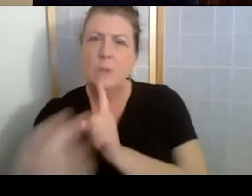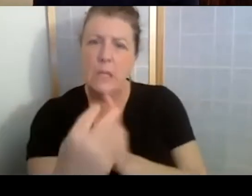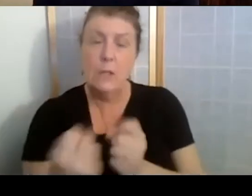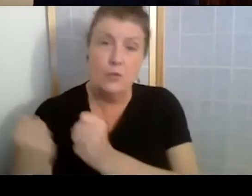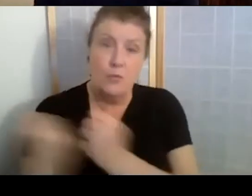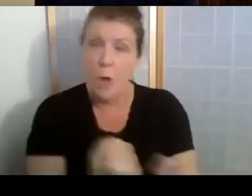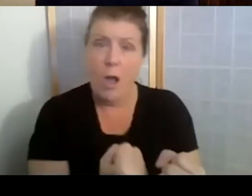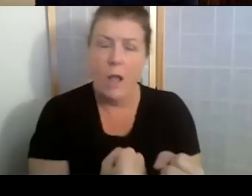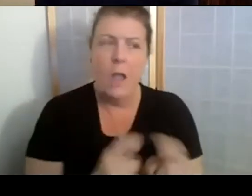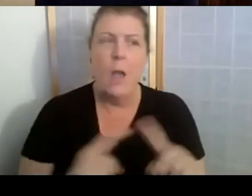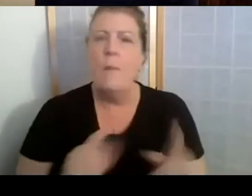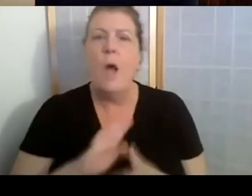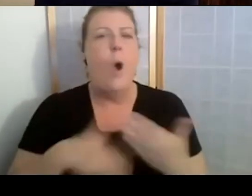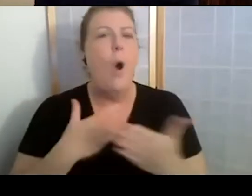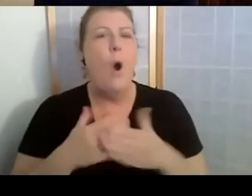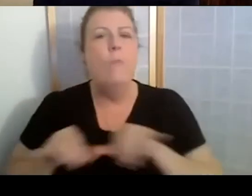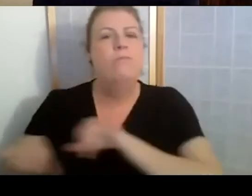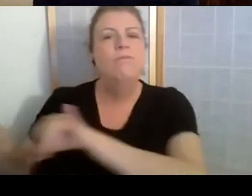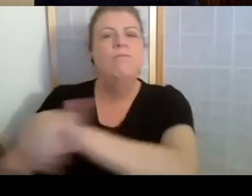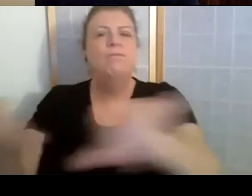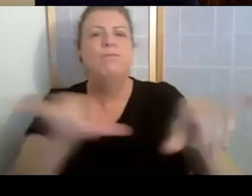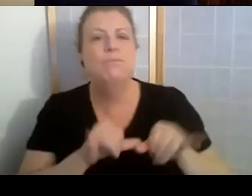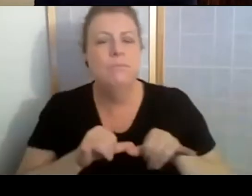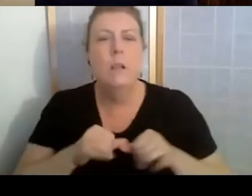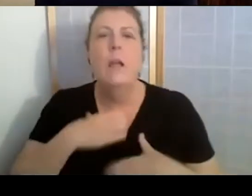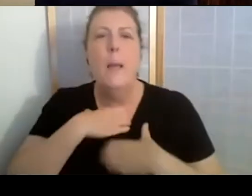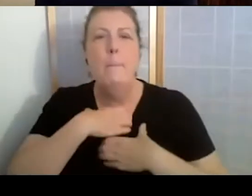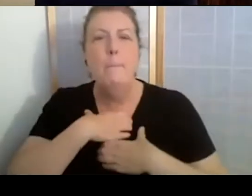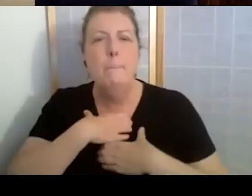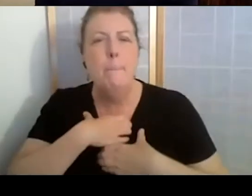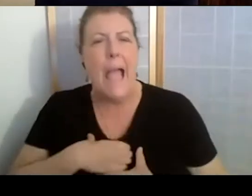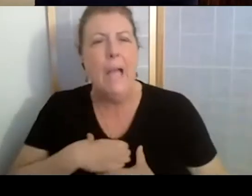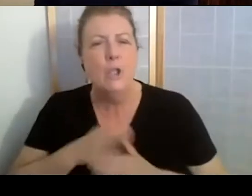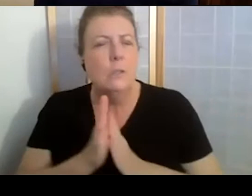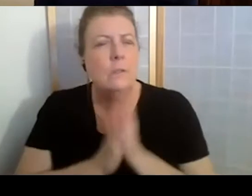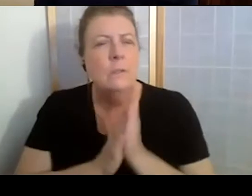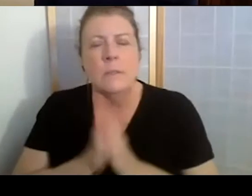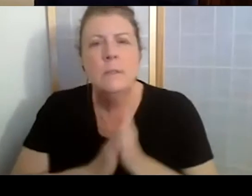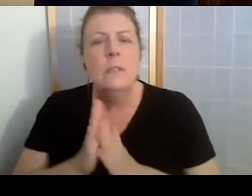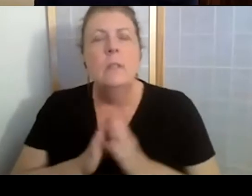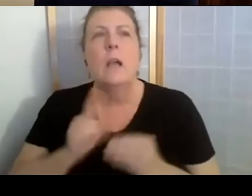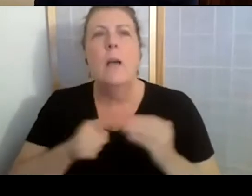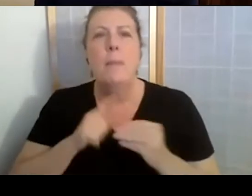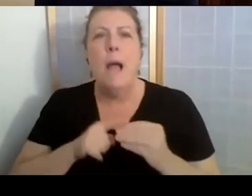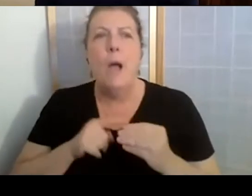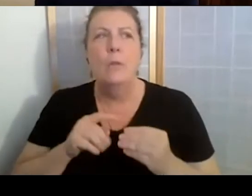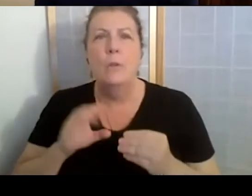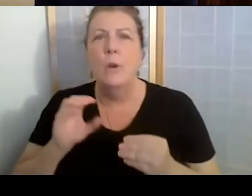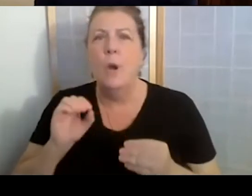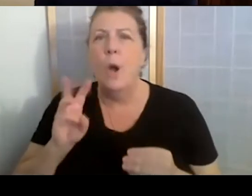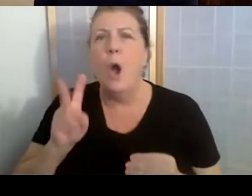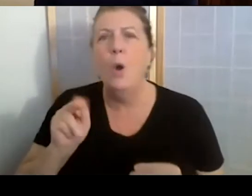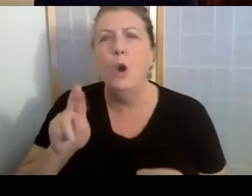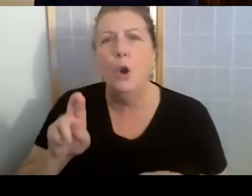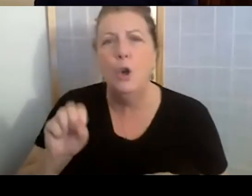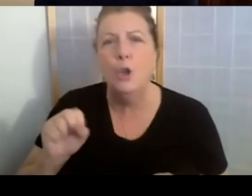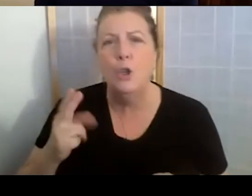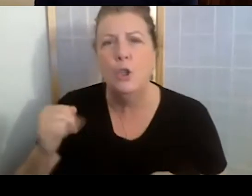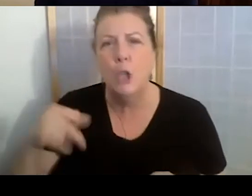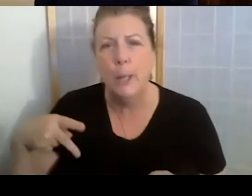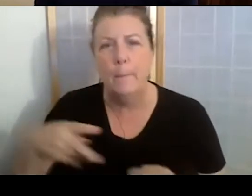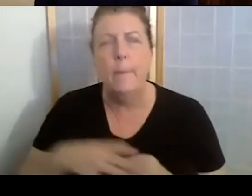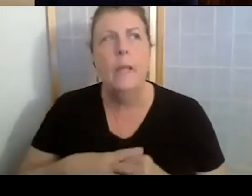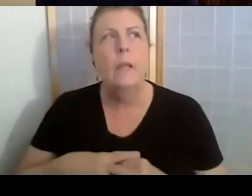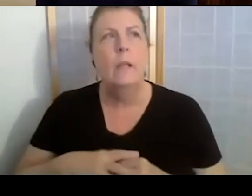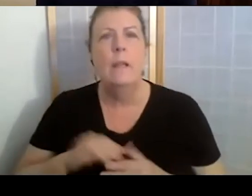of real passion and ownership and authorship. And so this idea, that's what you're really solving for, is can we come away from this